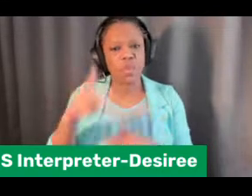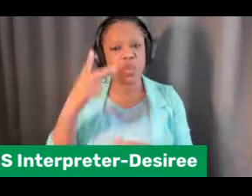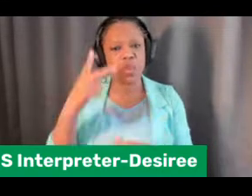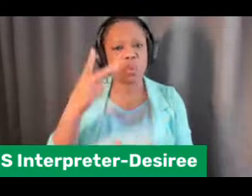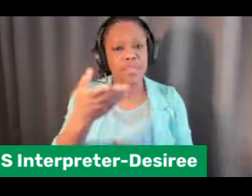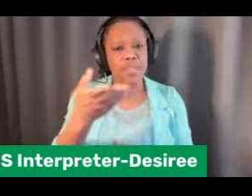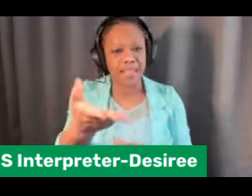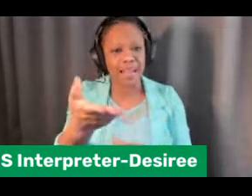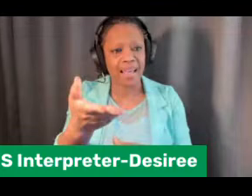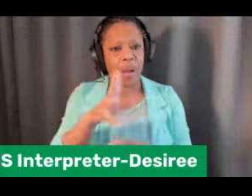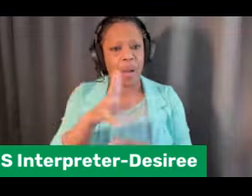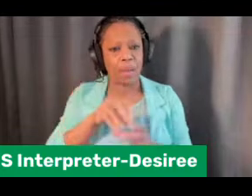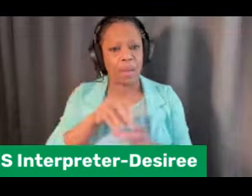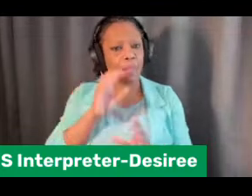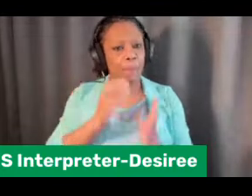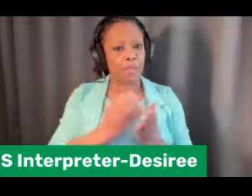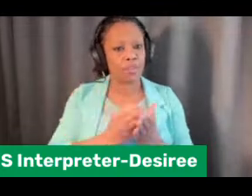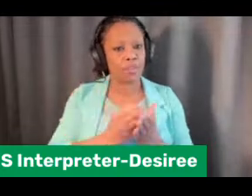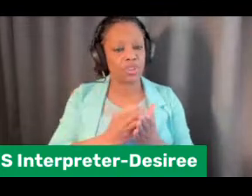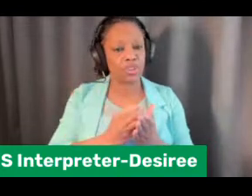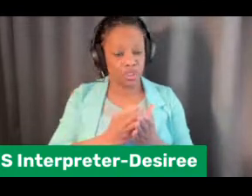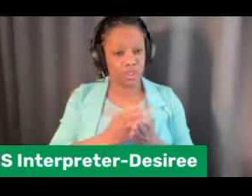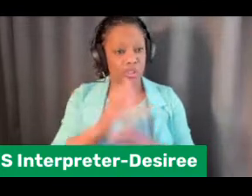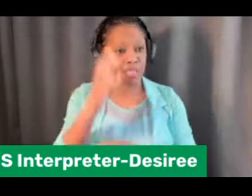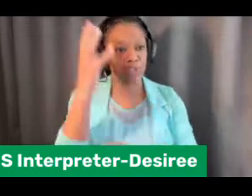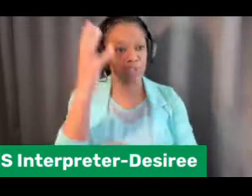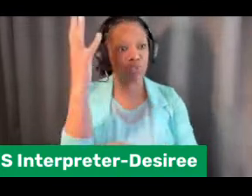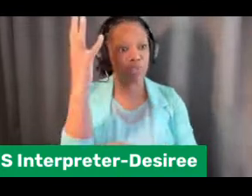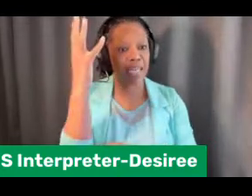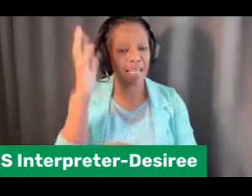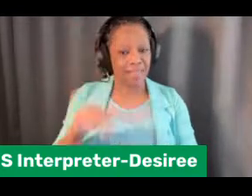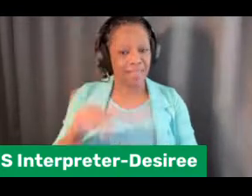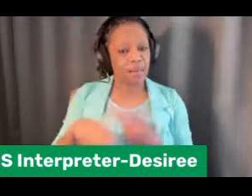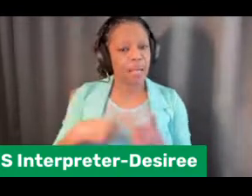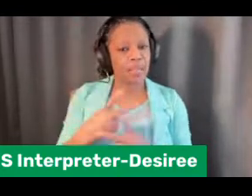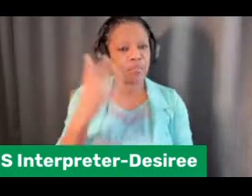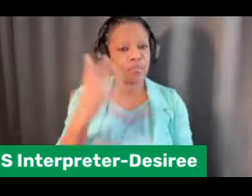species of tree? It is a tree.